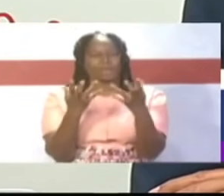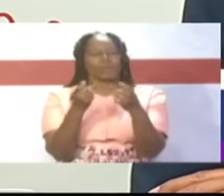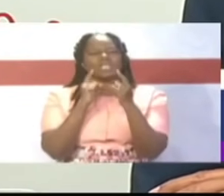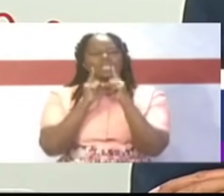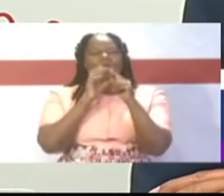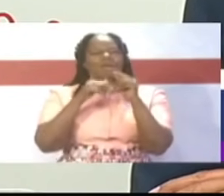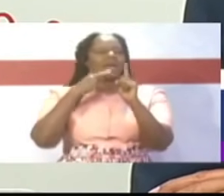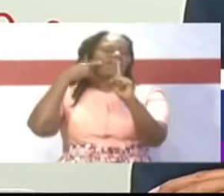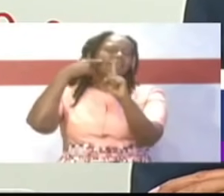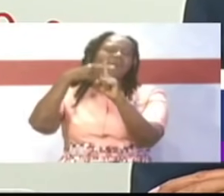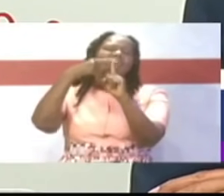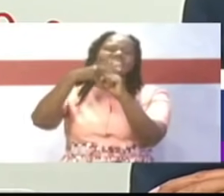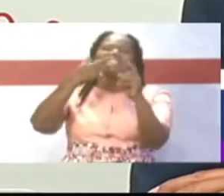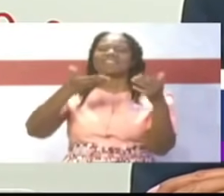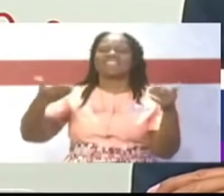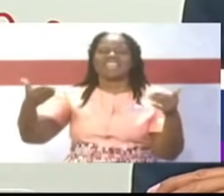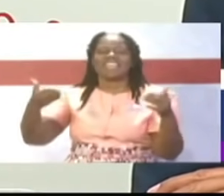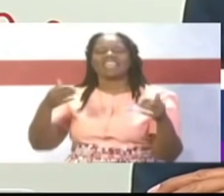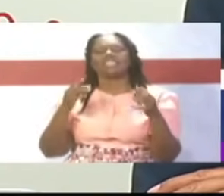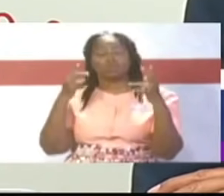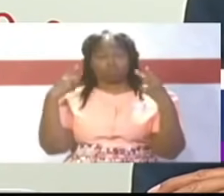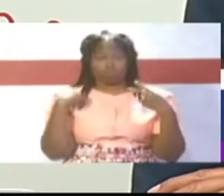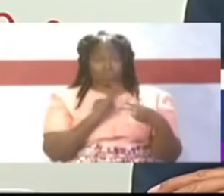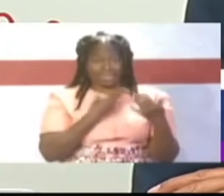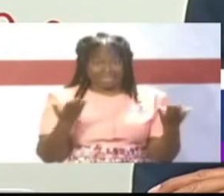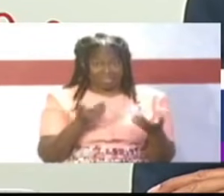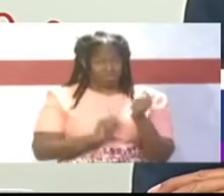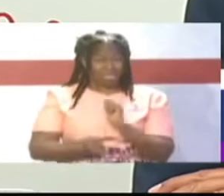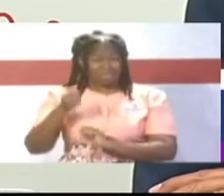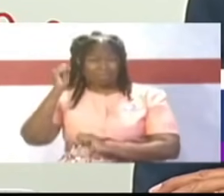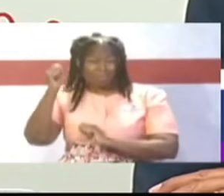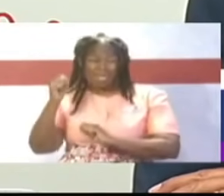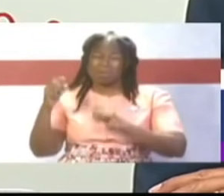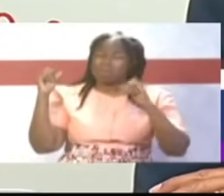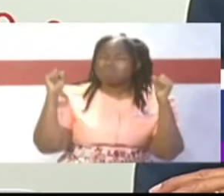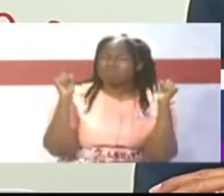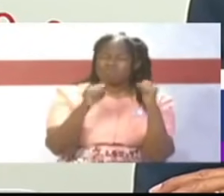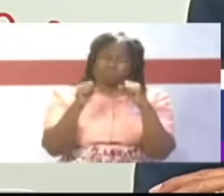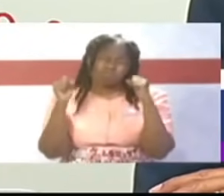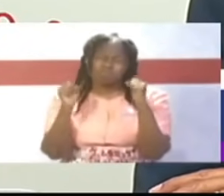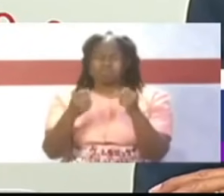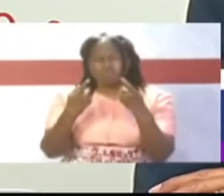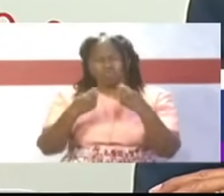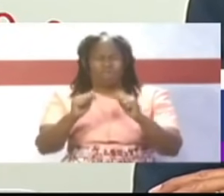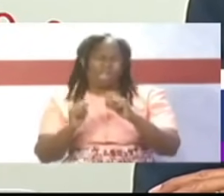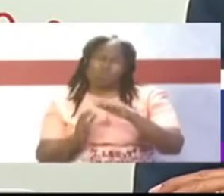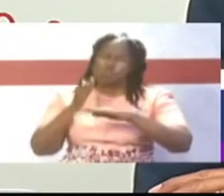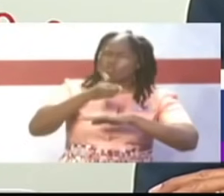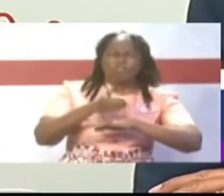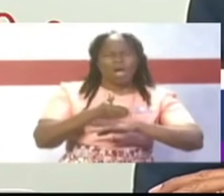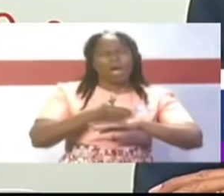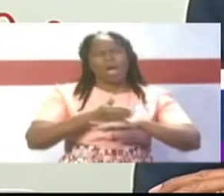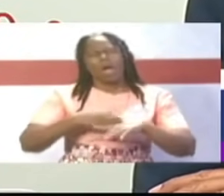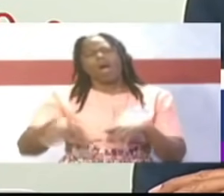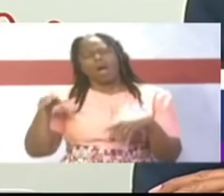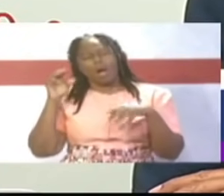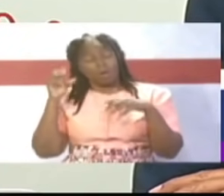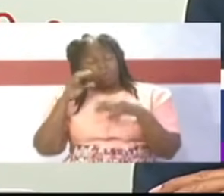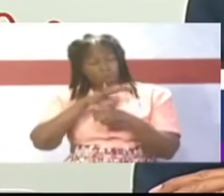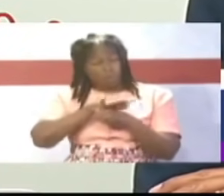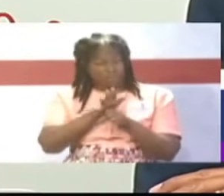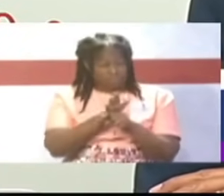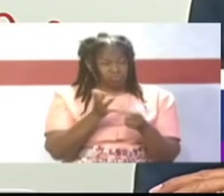positive development is Trinidad and Tobago's and the Ministry of Health's position all along